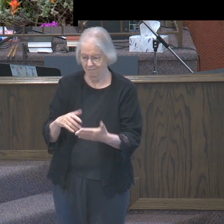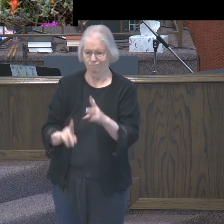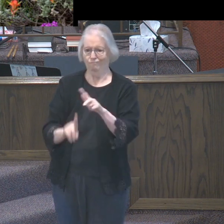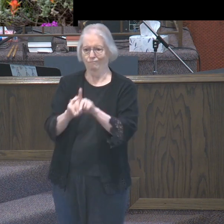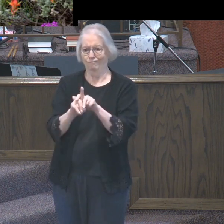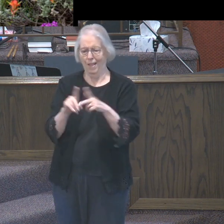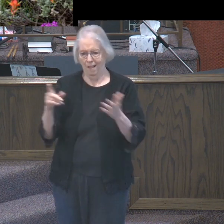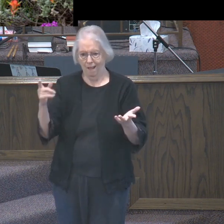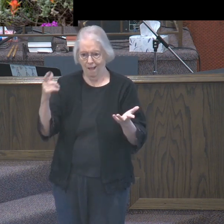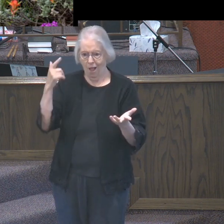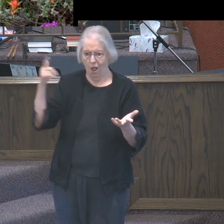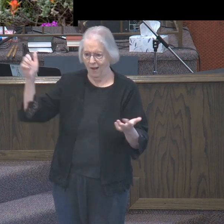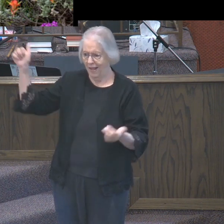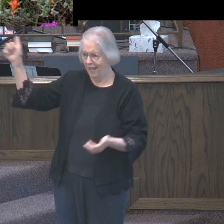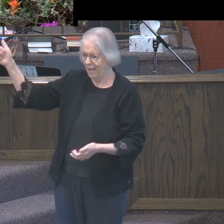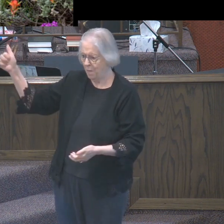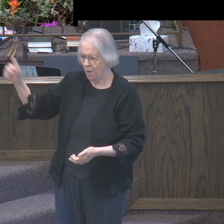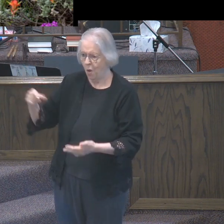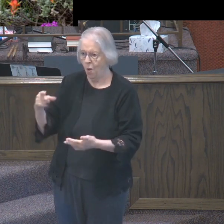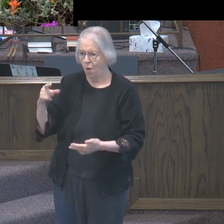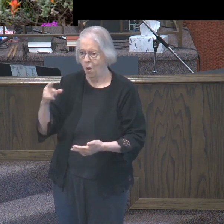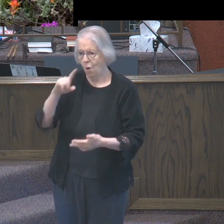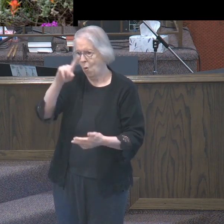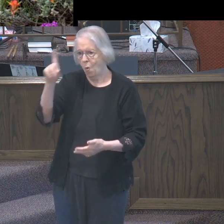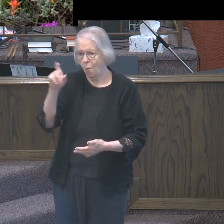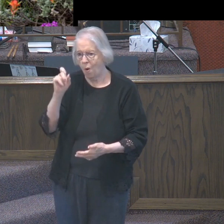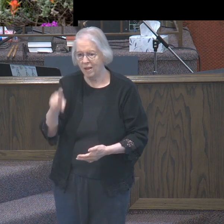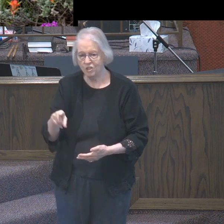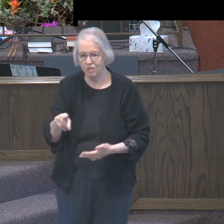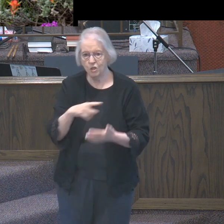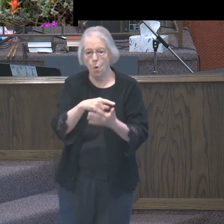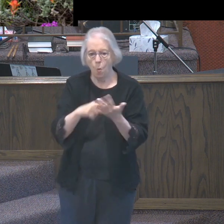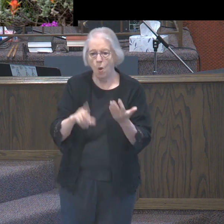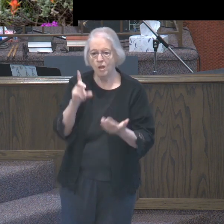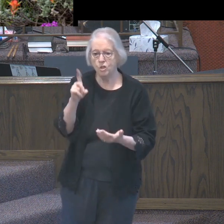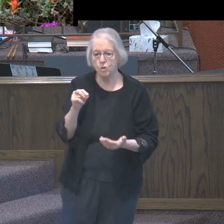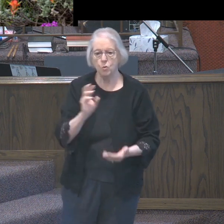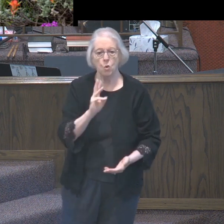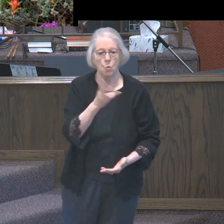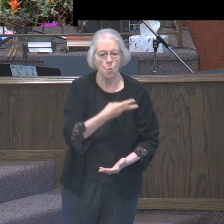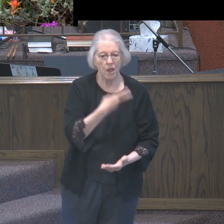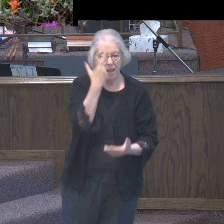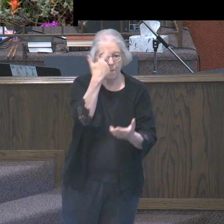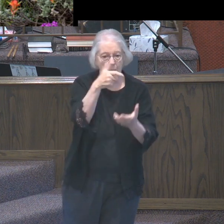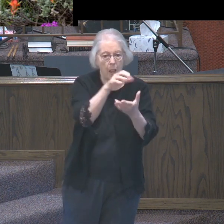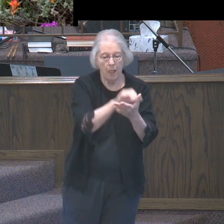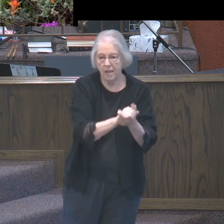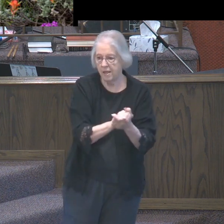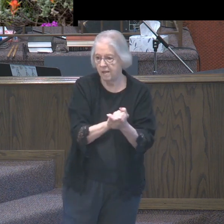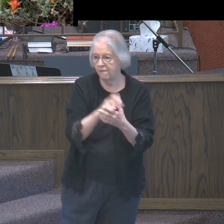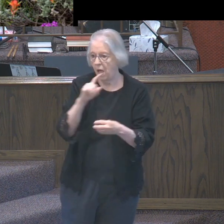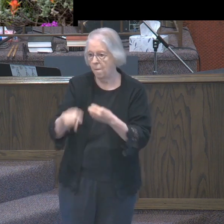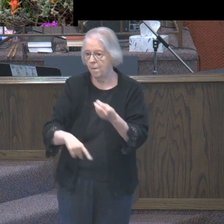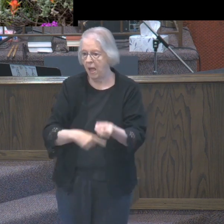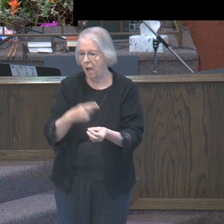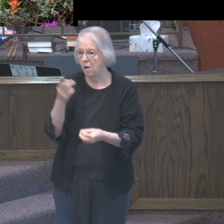you believe about God, is right there in front of us in this prayer